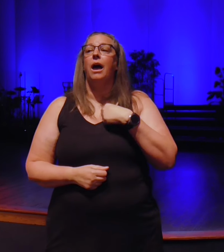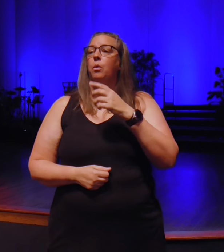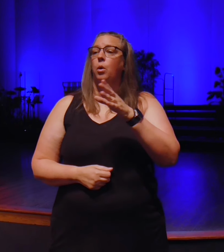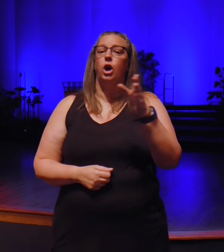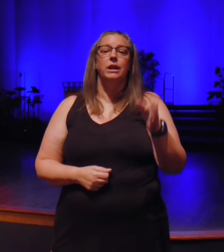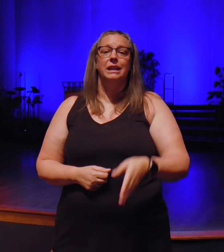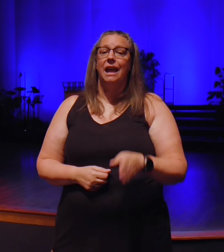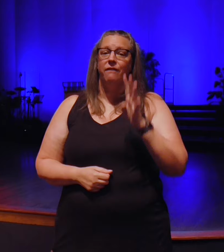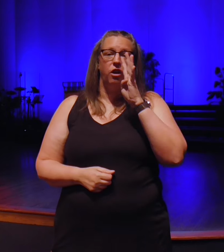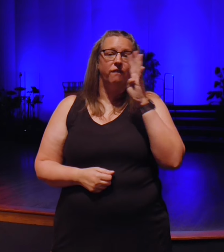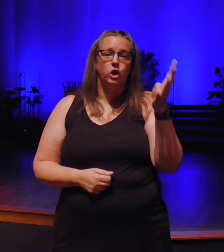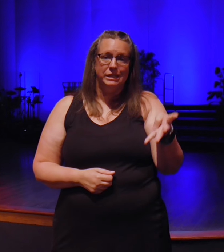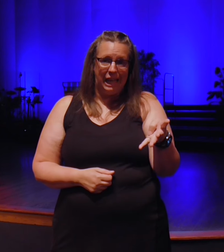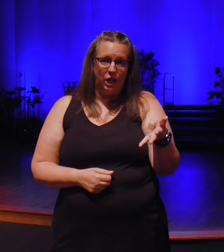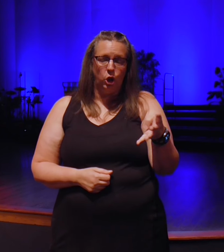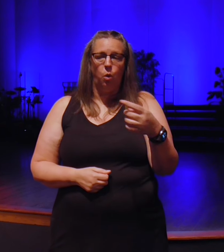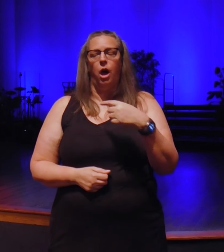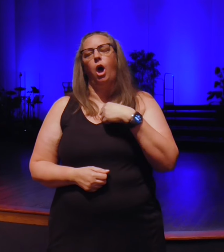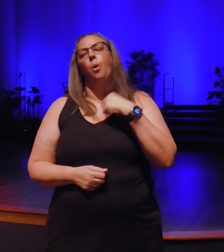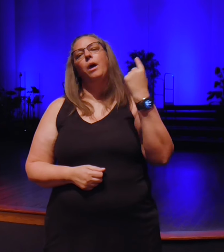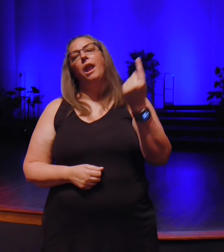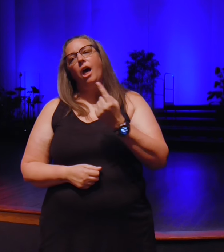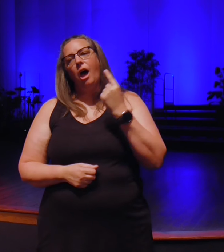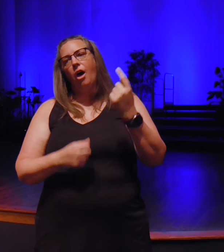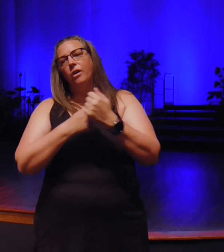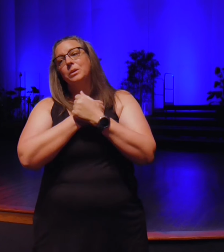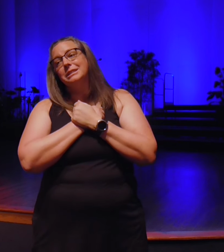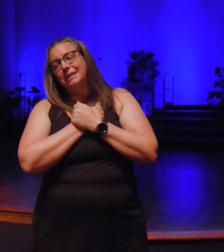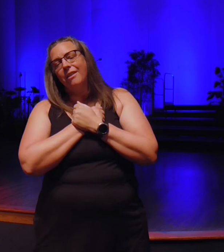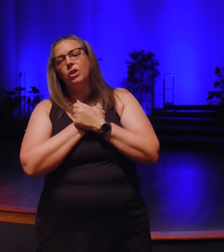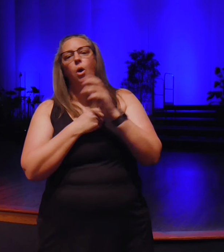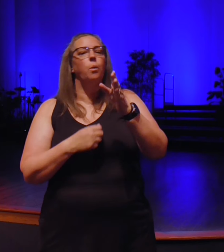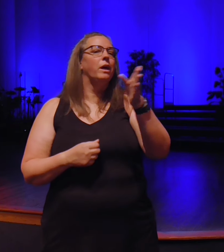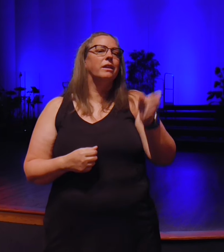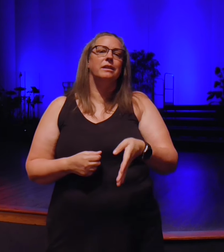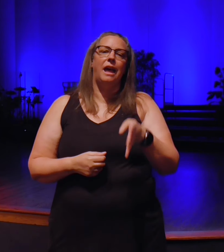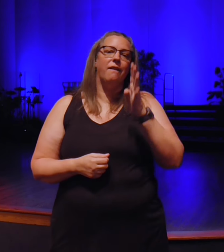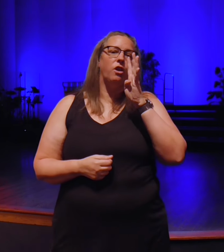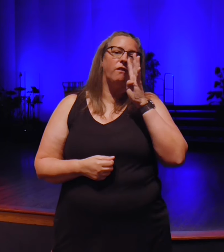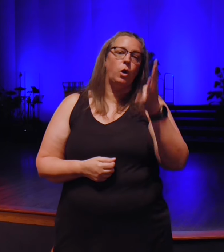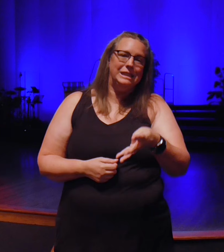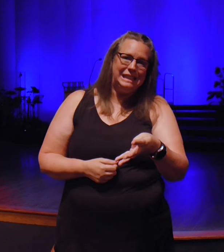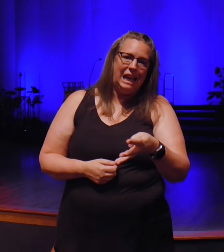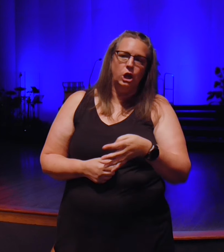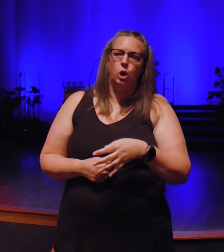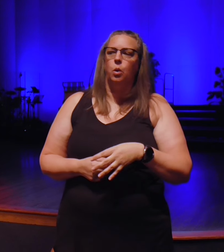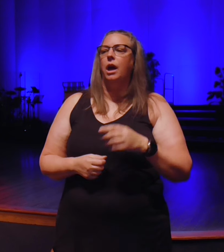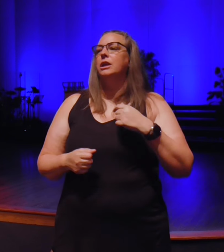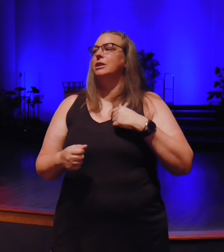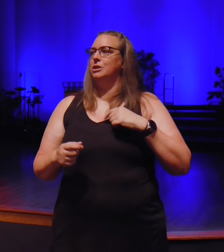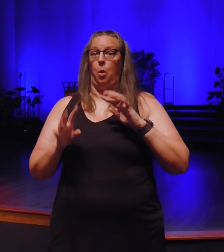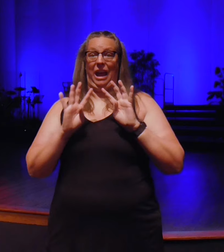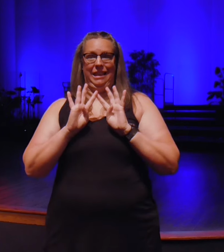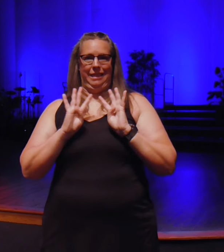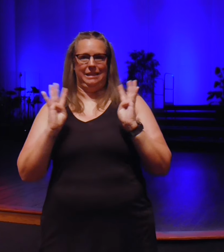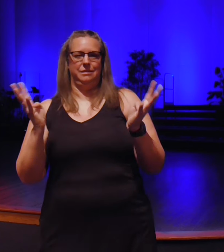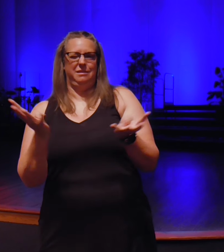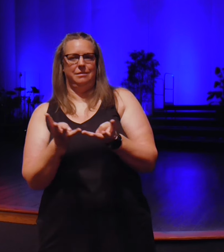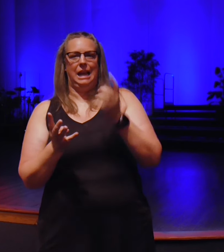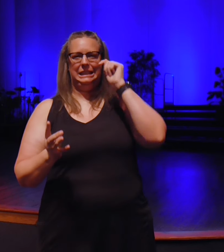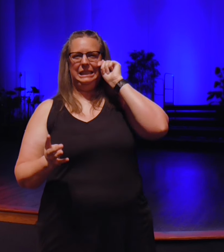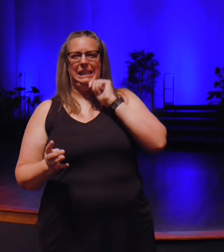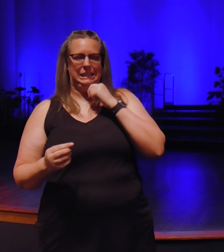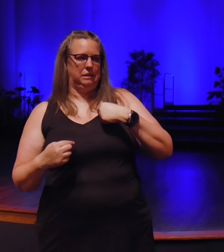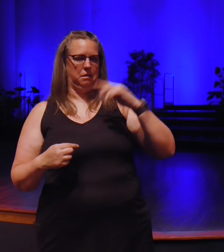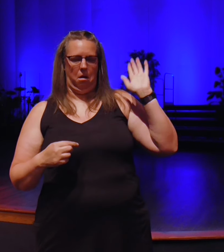will never forsake you. I will always love you. I will never forsake you. And we'd sing this song as teens, all